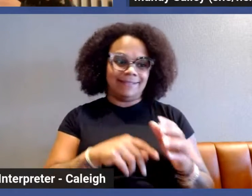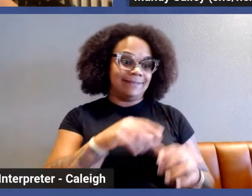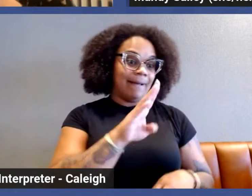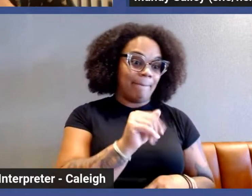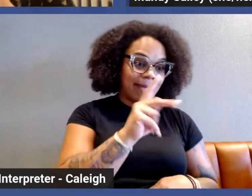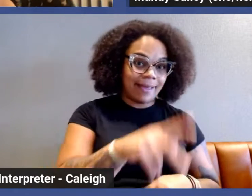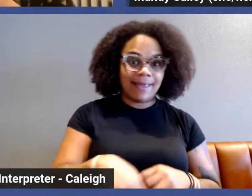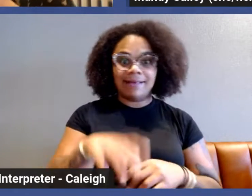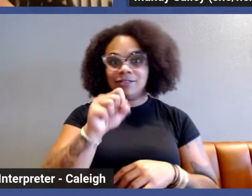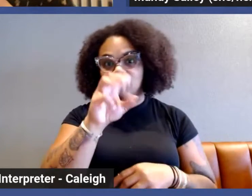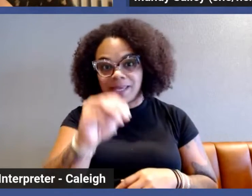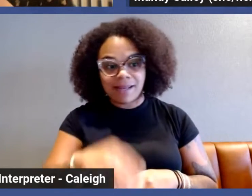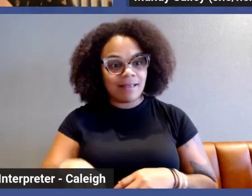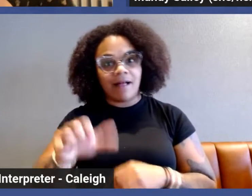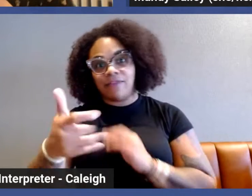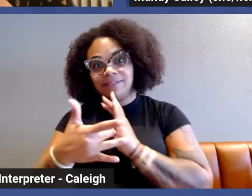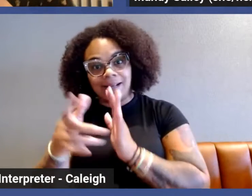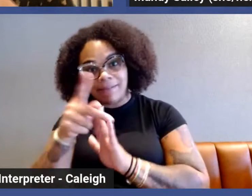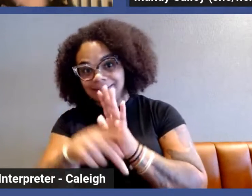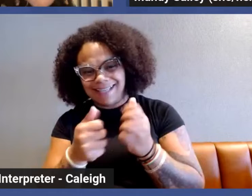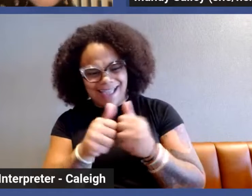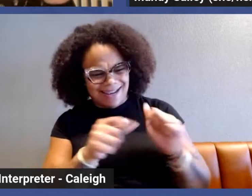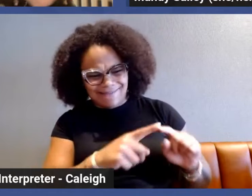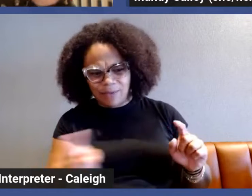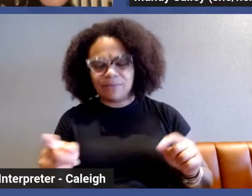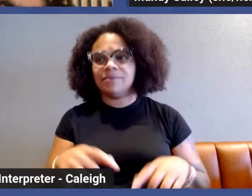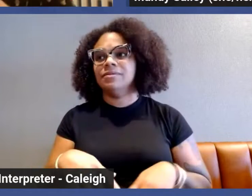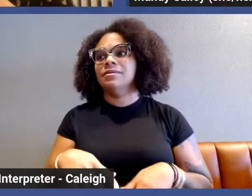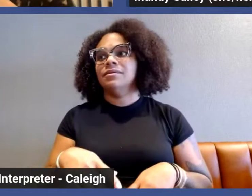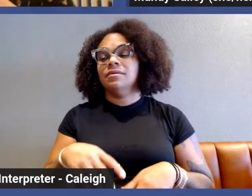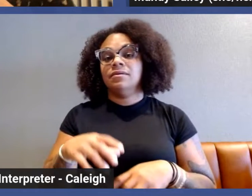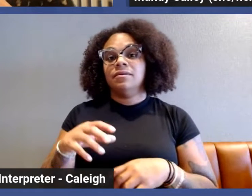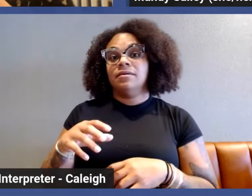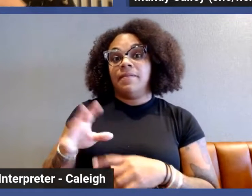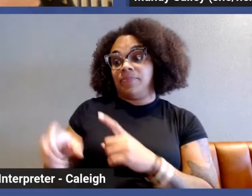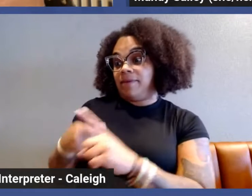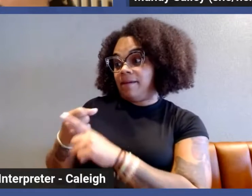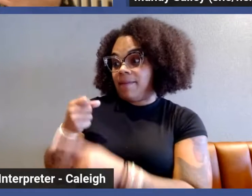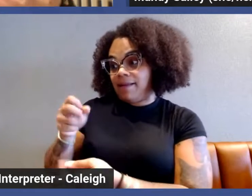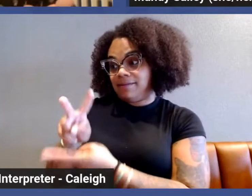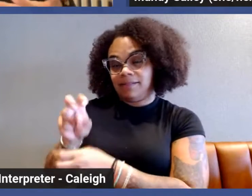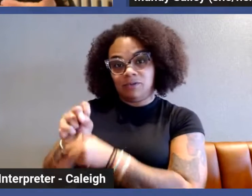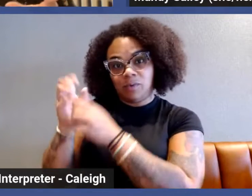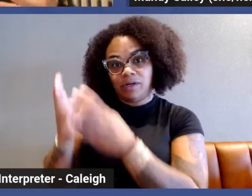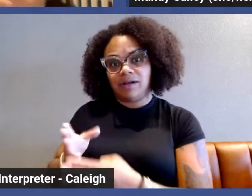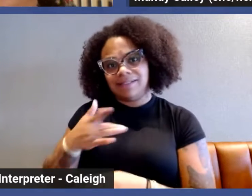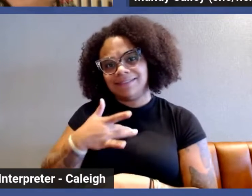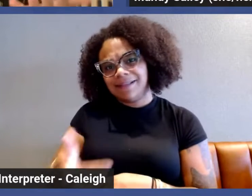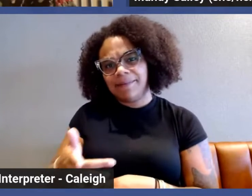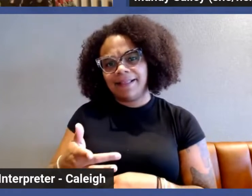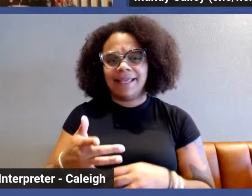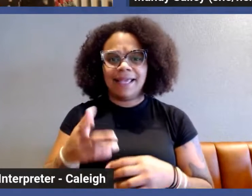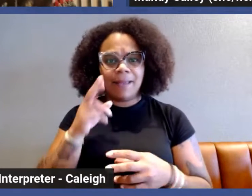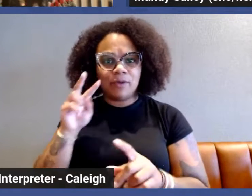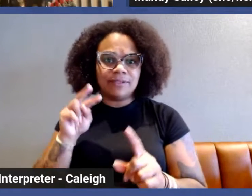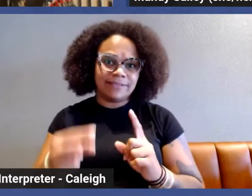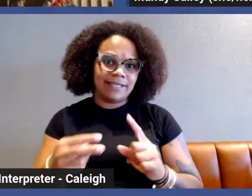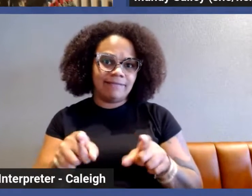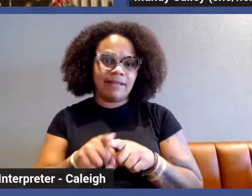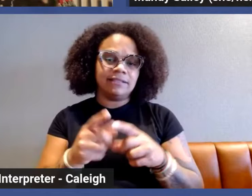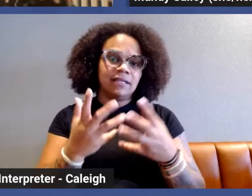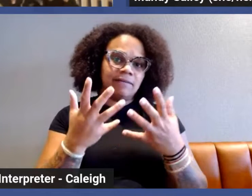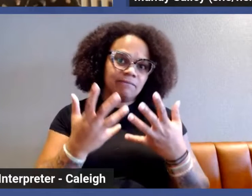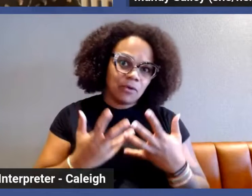tech policies, things like that, the impact to sex workers is always framed as an unfortunate, unintended